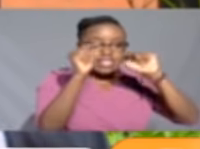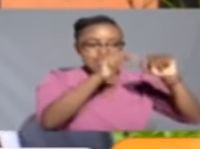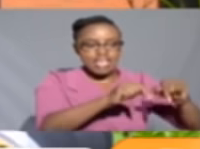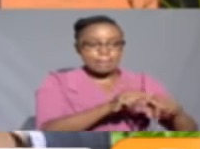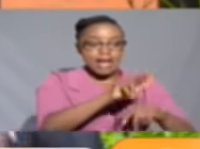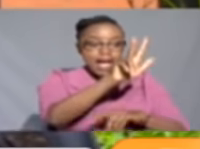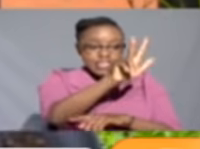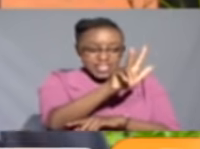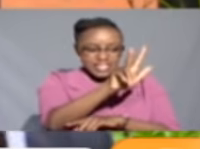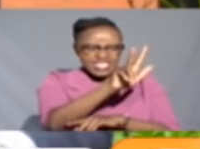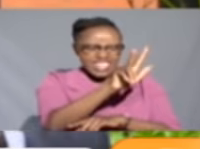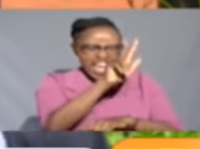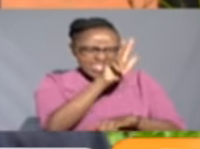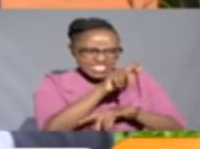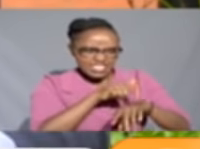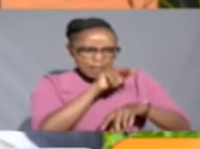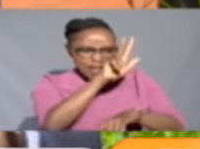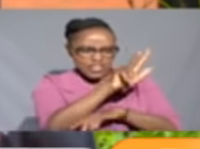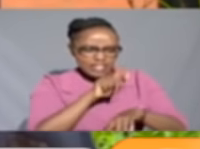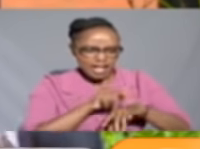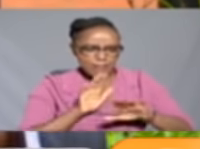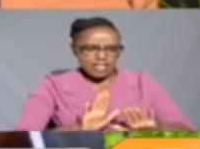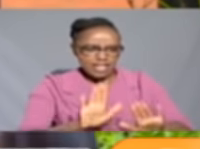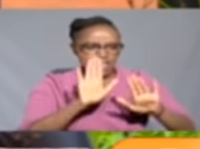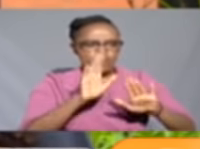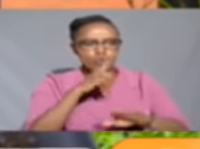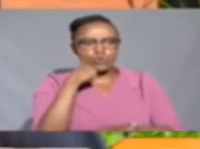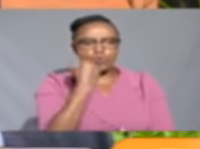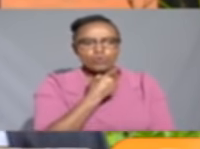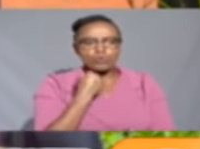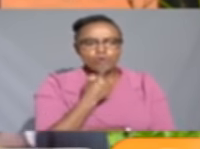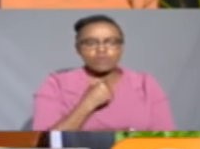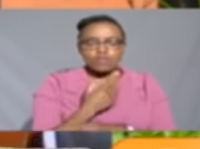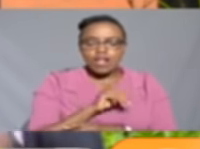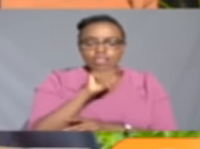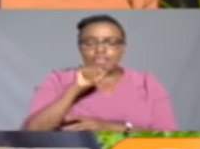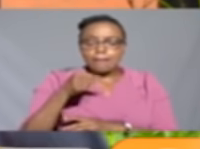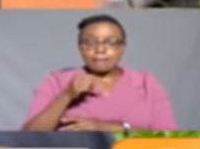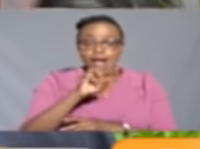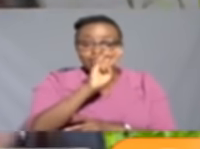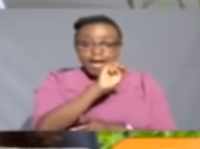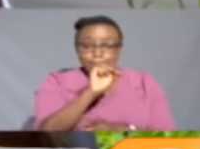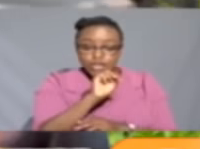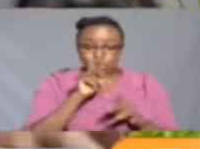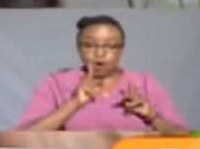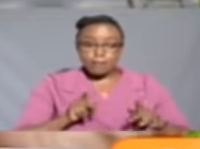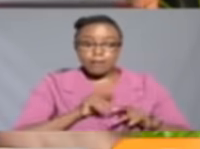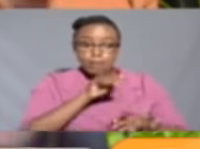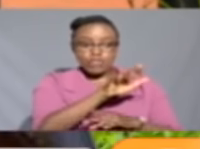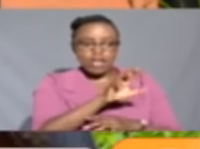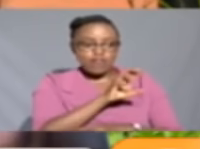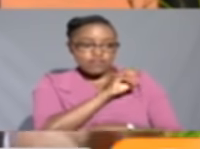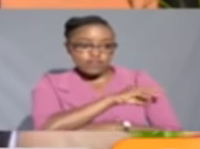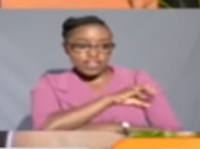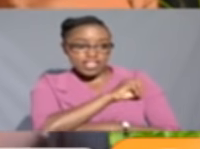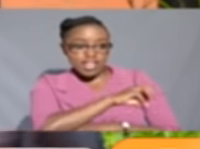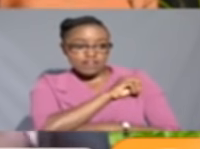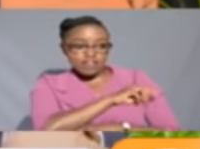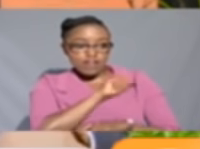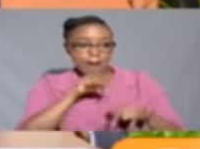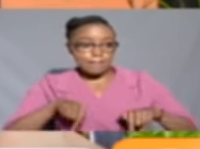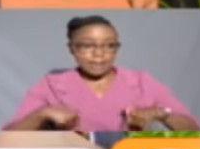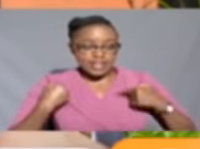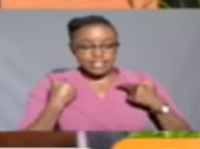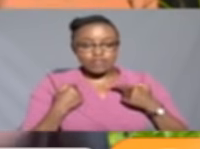3 o'clock when I had been left with the million people at the park, and they feared I would take